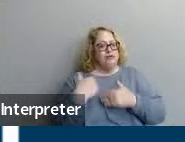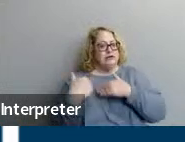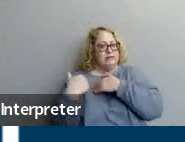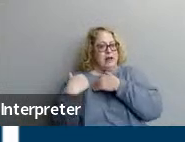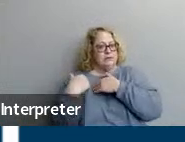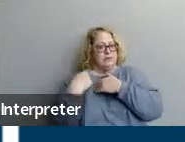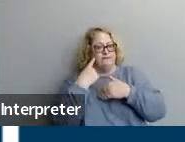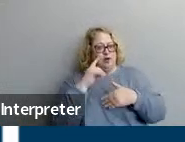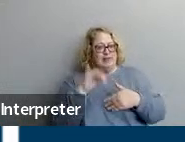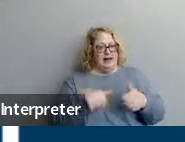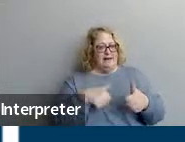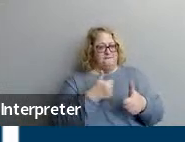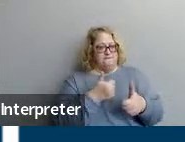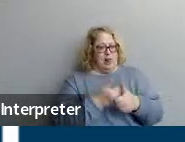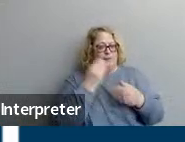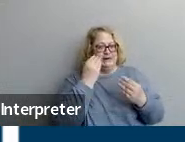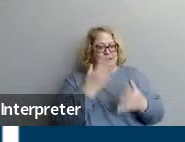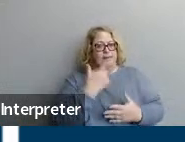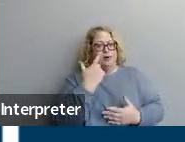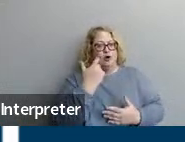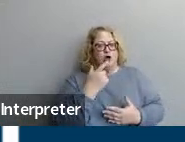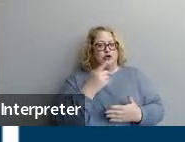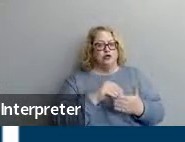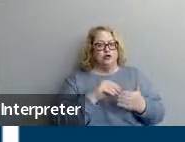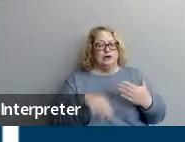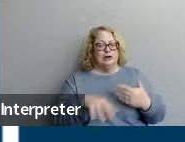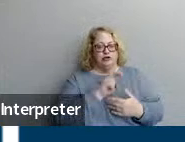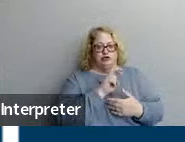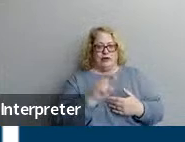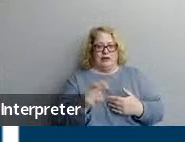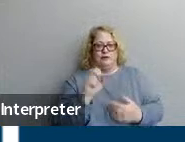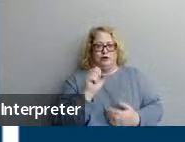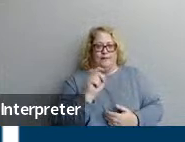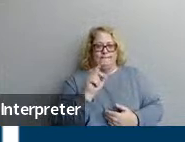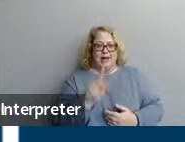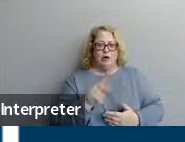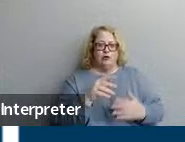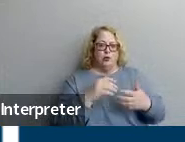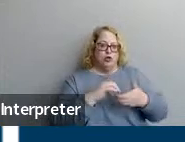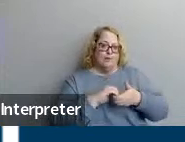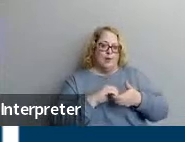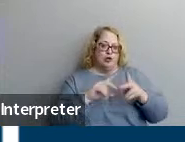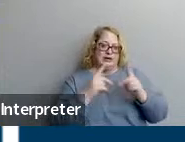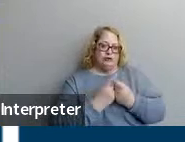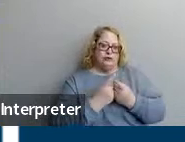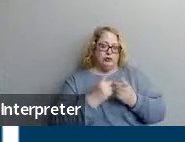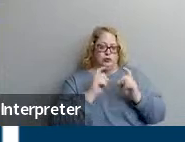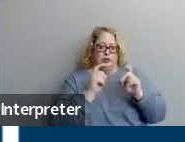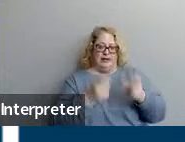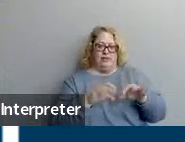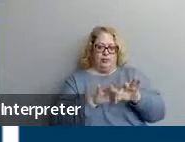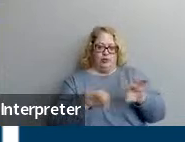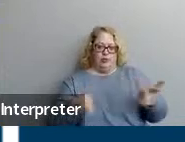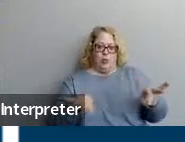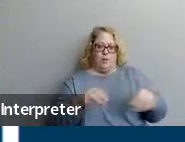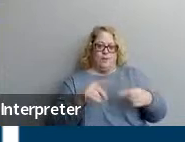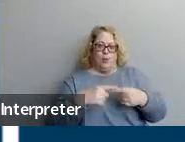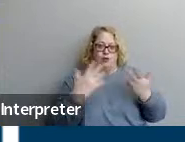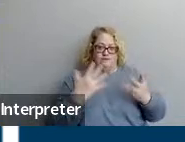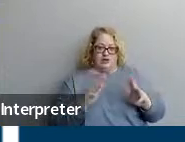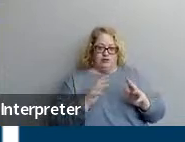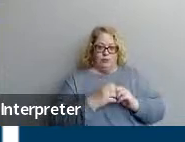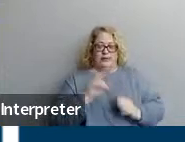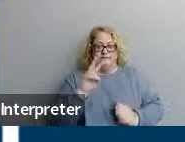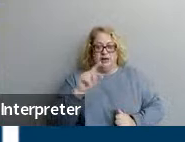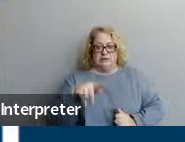the follow-up data because our students do transfer back to their partner district for issuance of their diploma when they're finished with us, we do